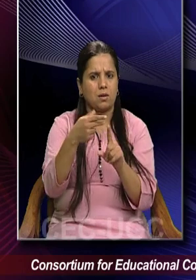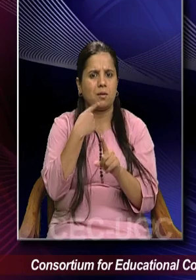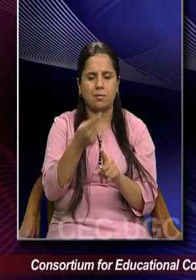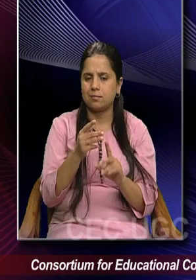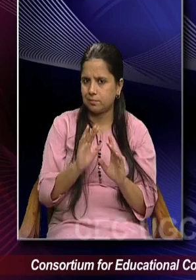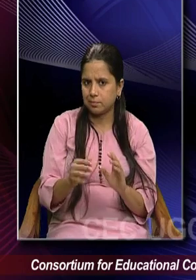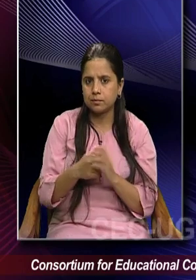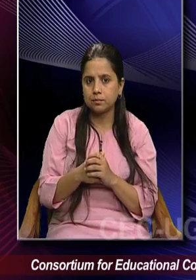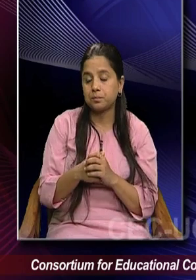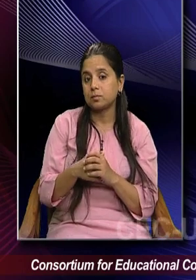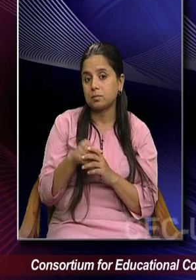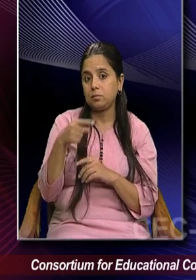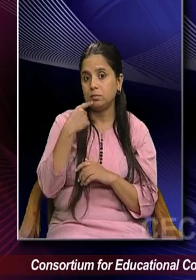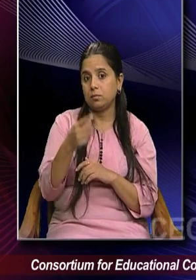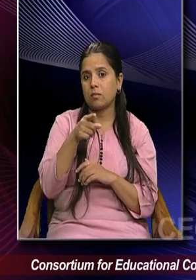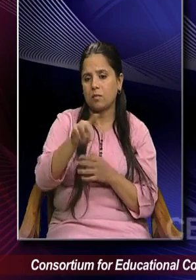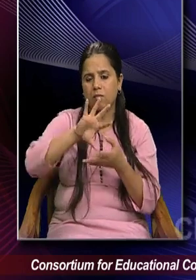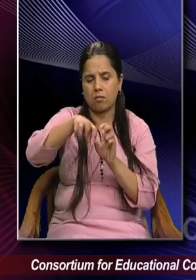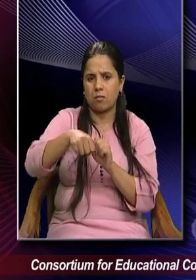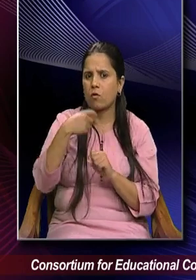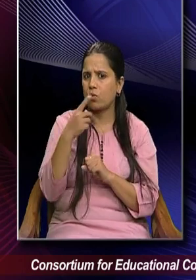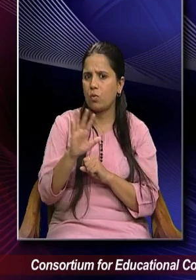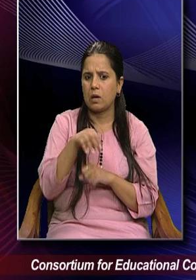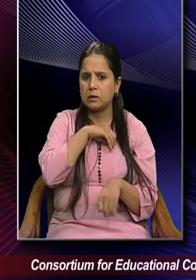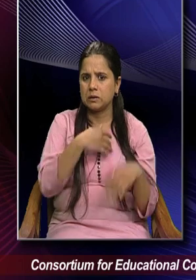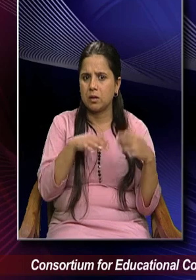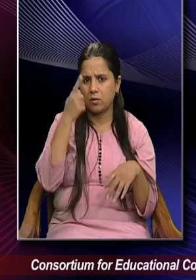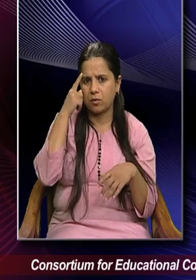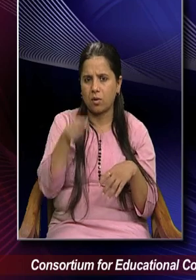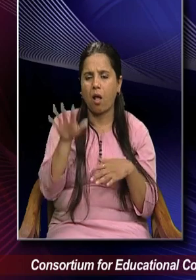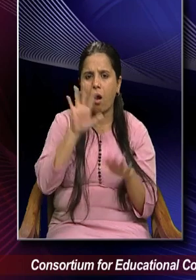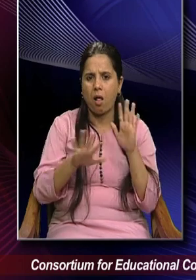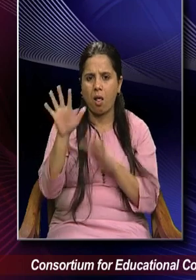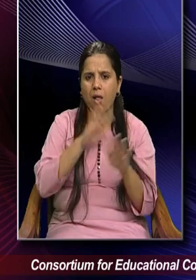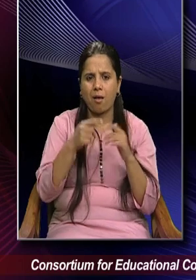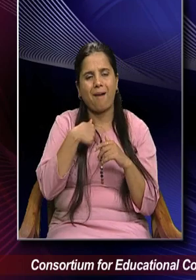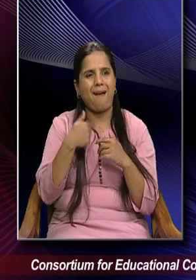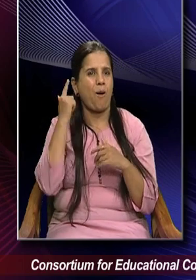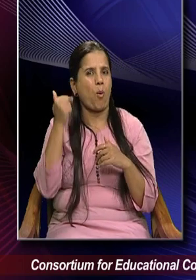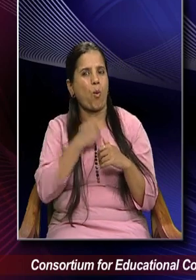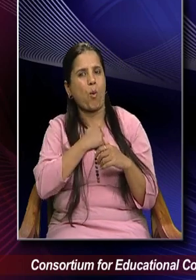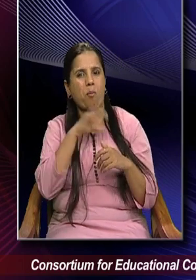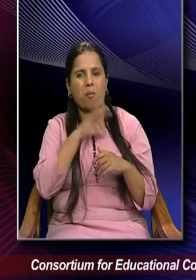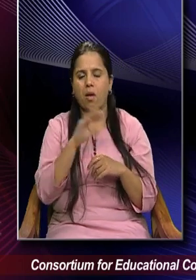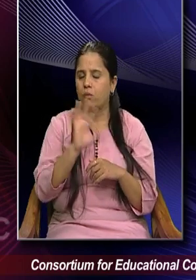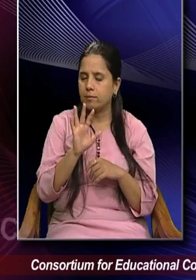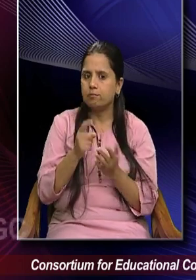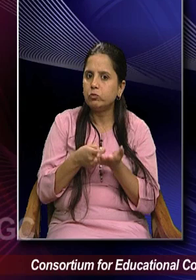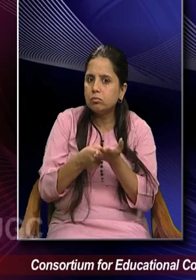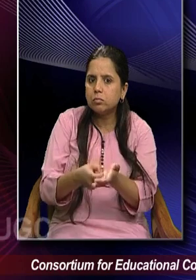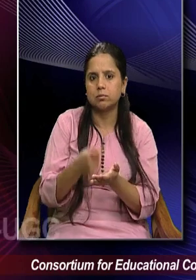uh, do not exploit suffering for dramatic effect. Maintain respect